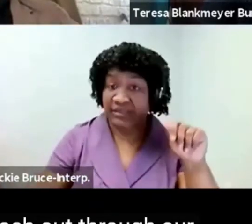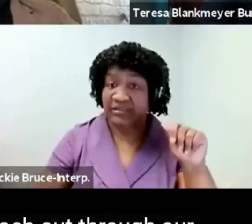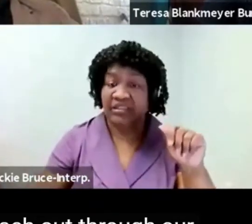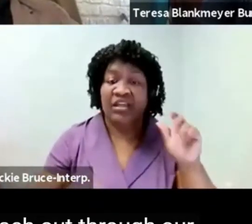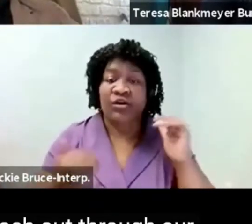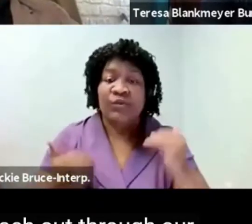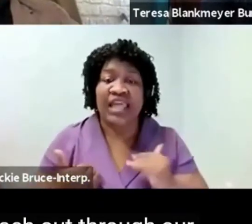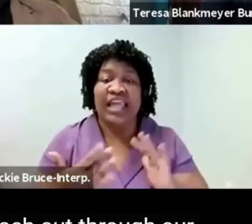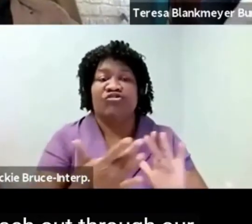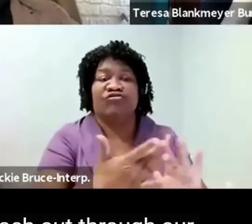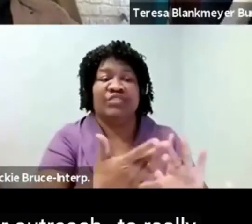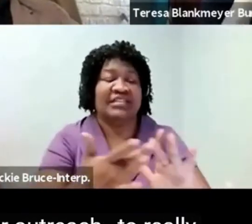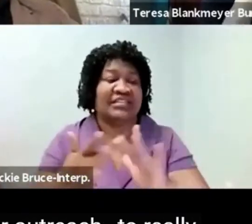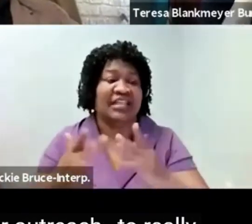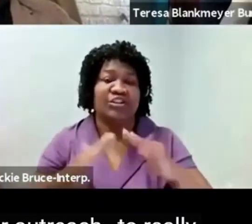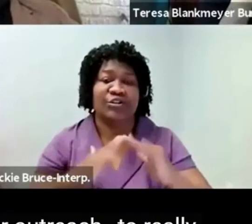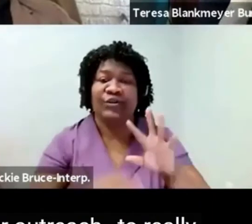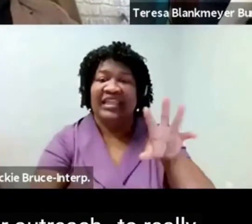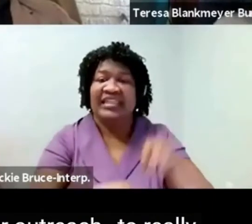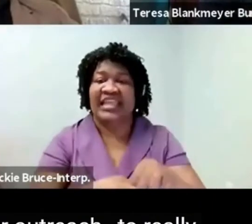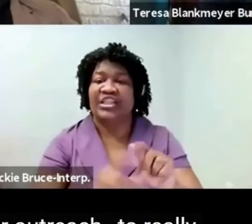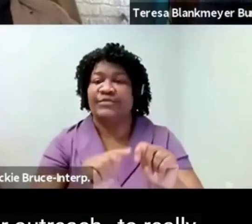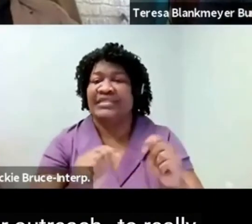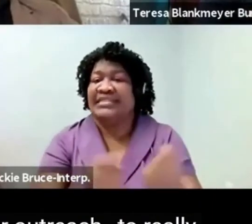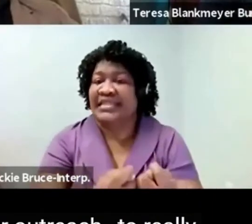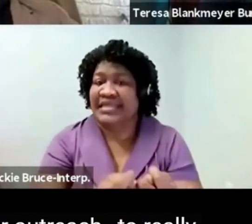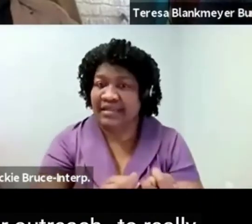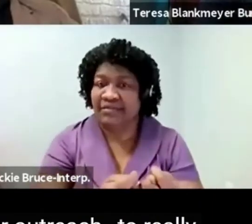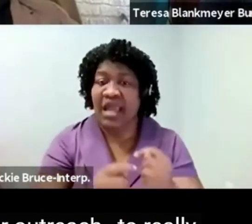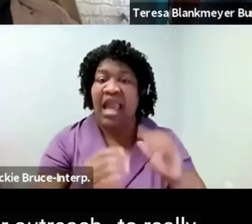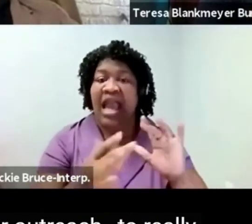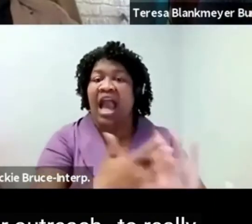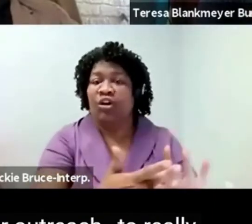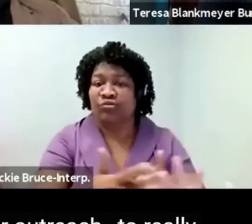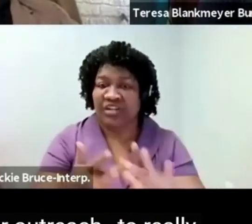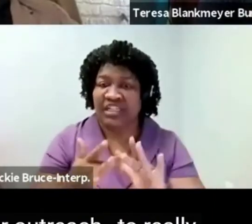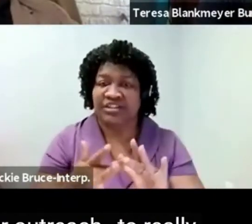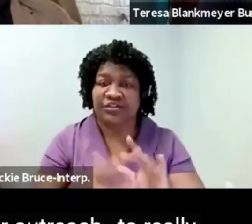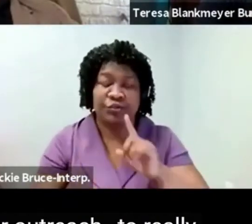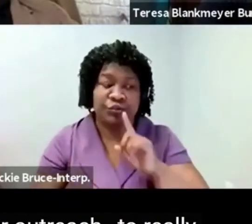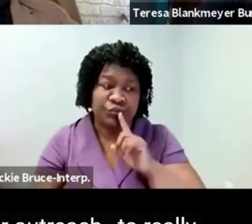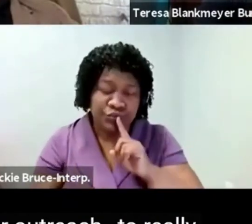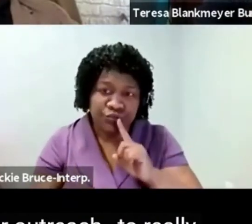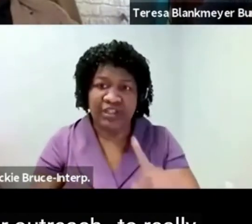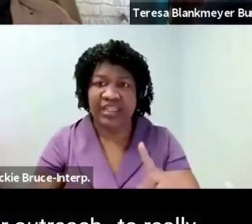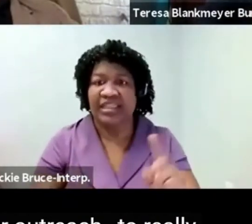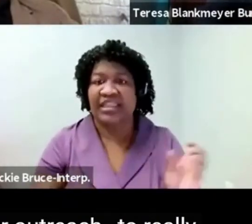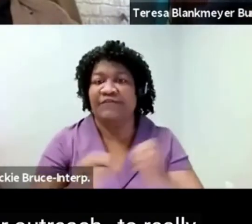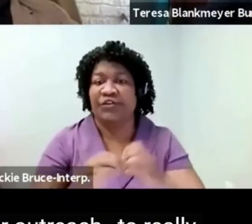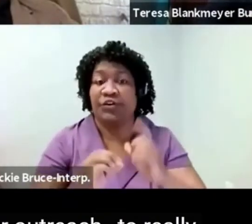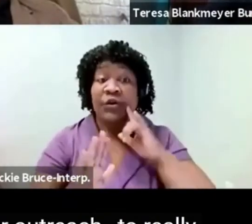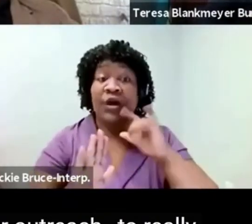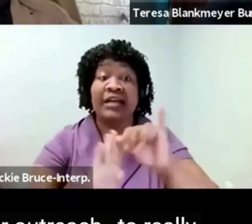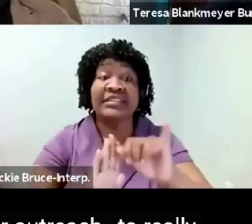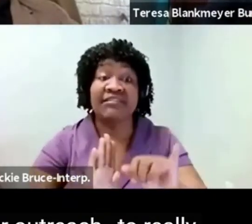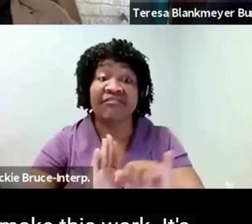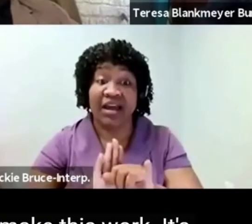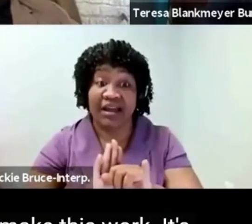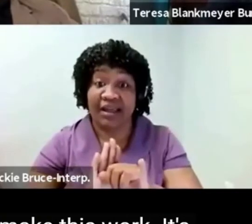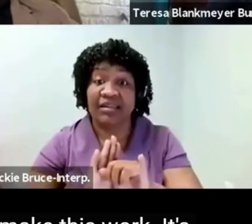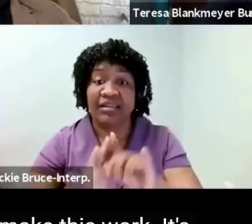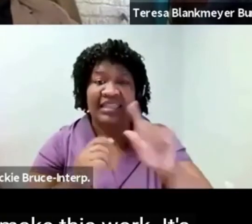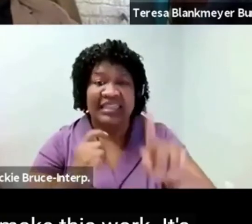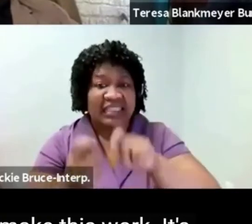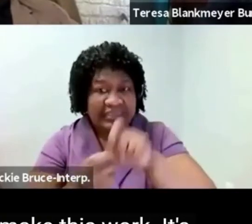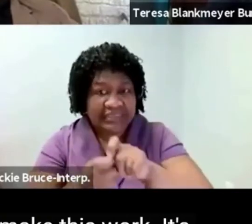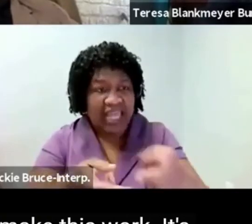had to reach out through our community engagement teams, our outreach, to really further identify the